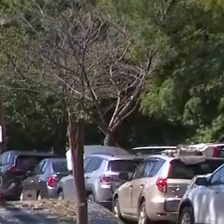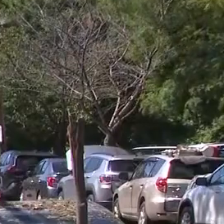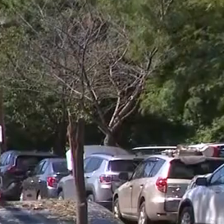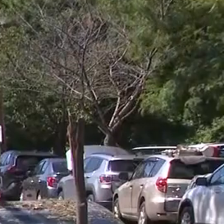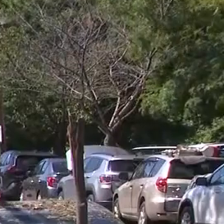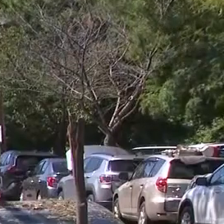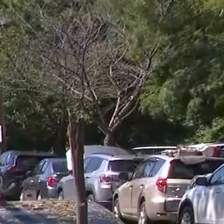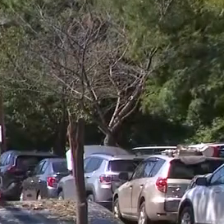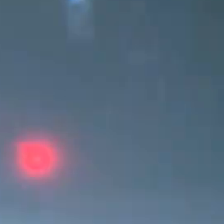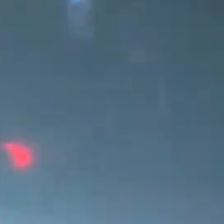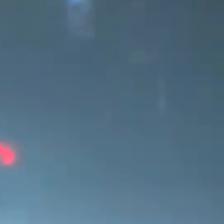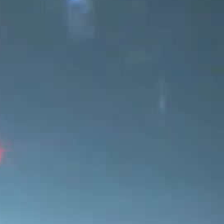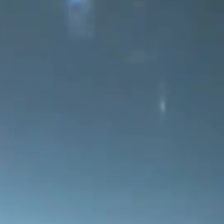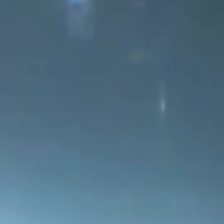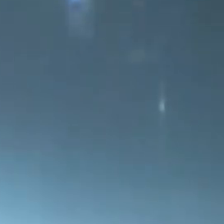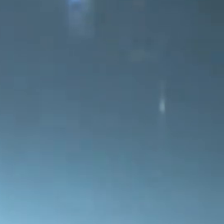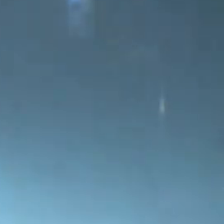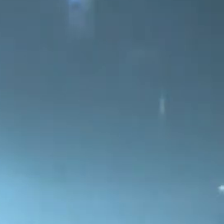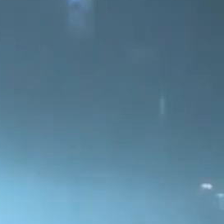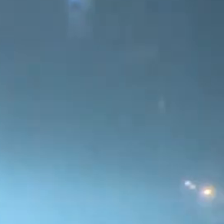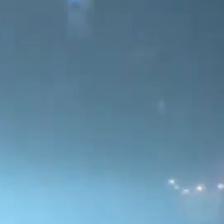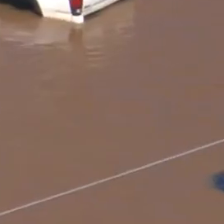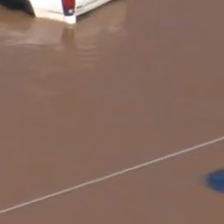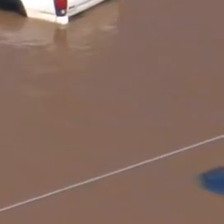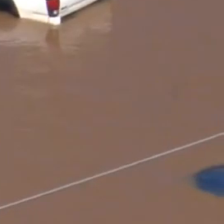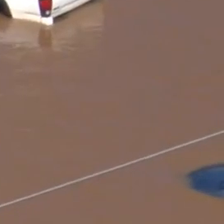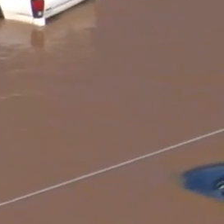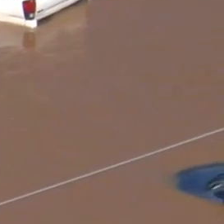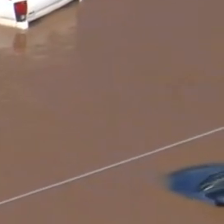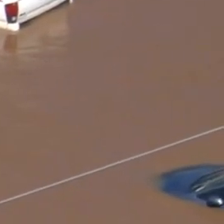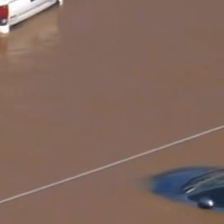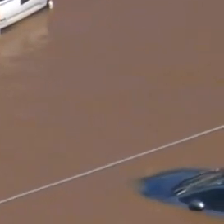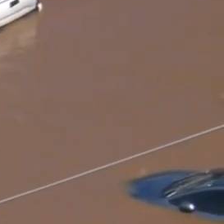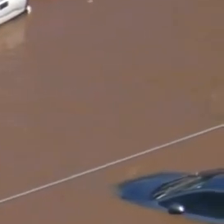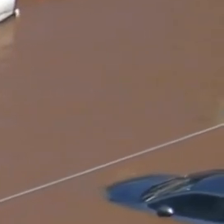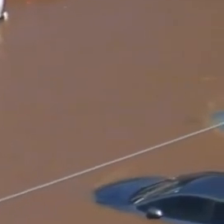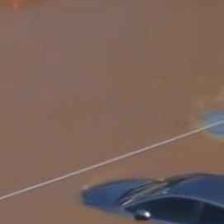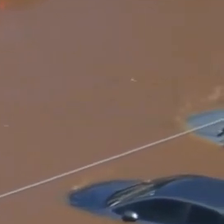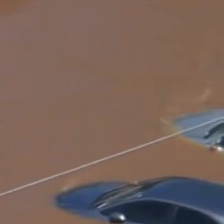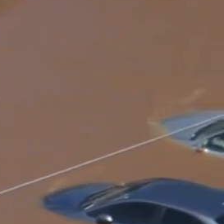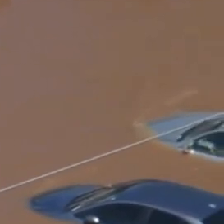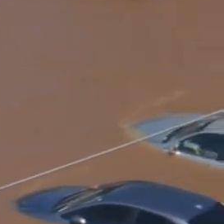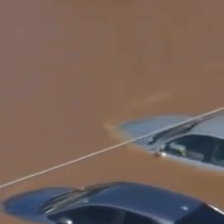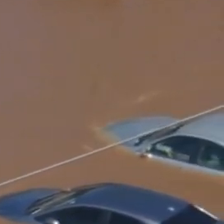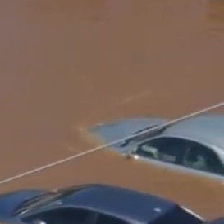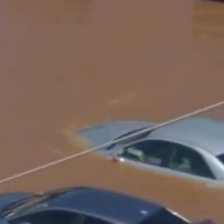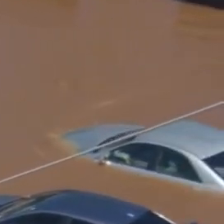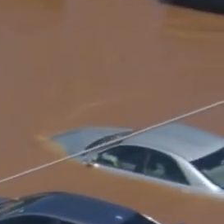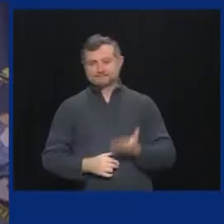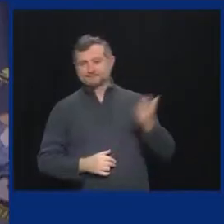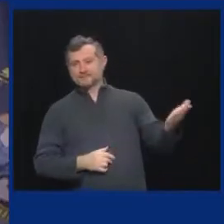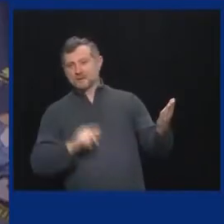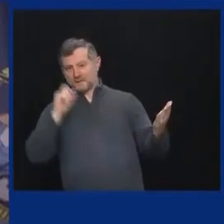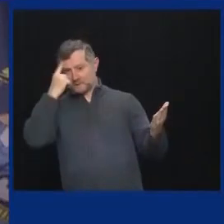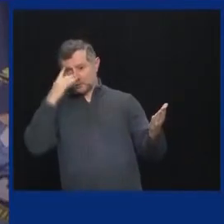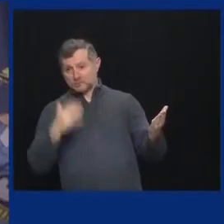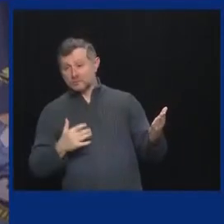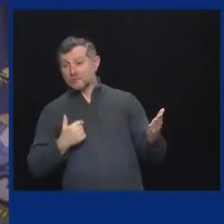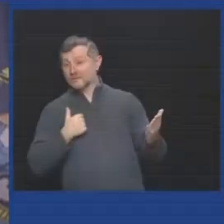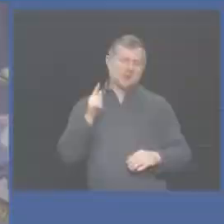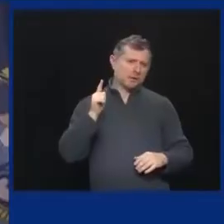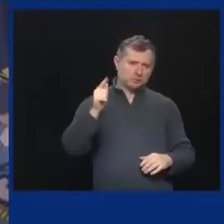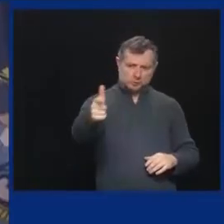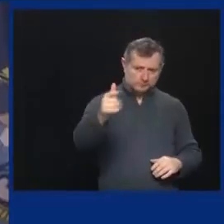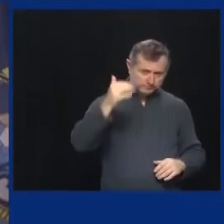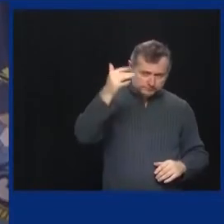assistance is needed in the state. She says Ida left behind $50 million in damage, and the number keeps going up. This next one is all about the